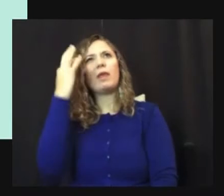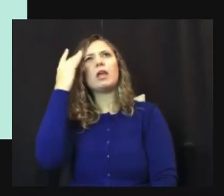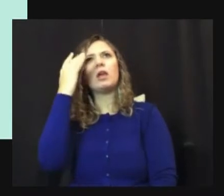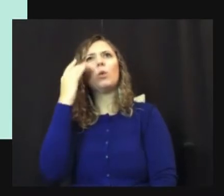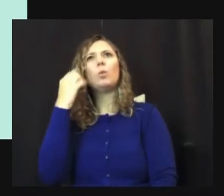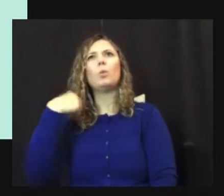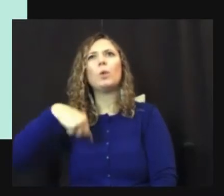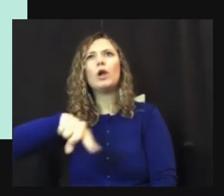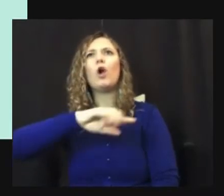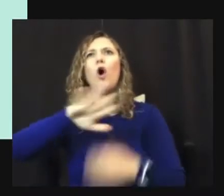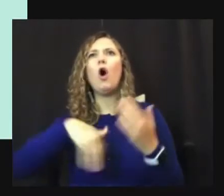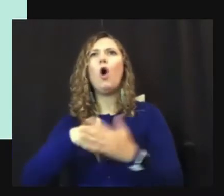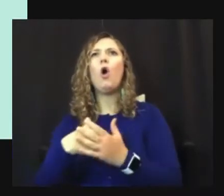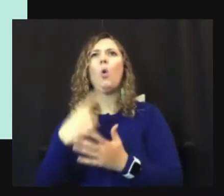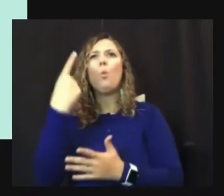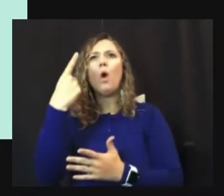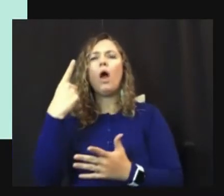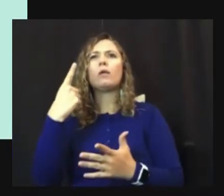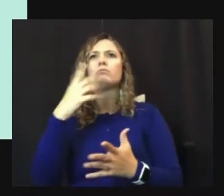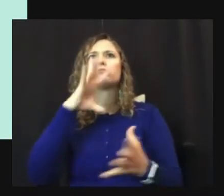And so